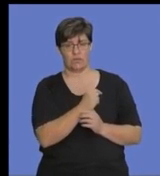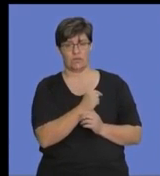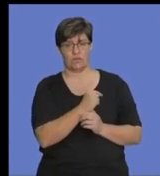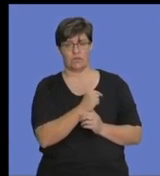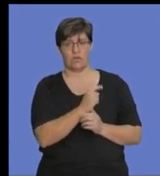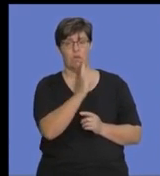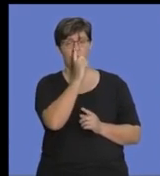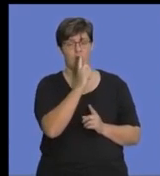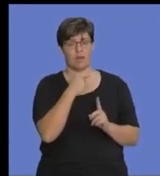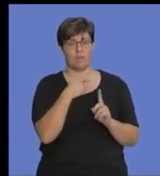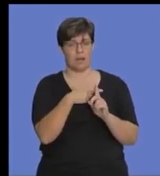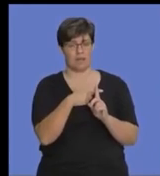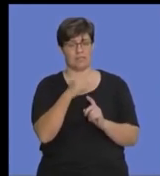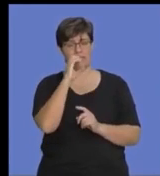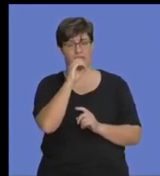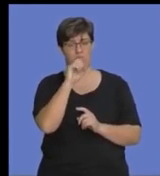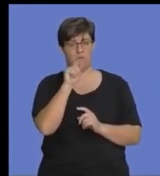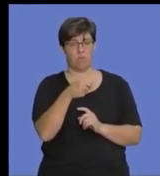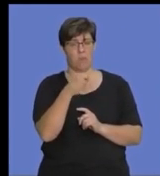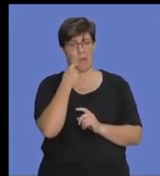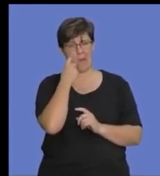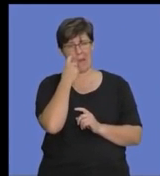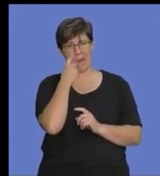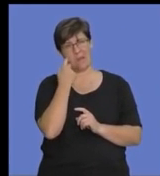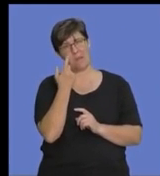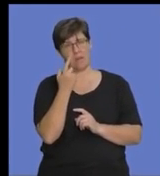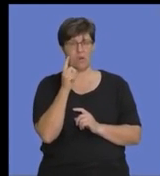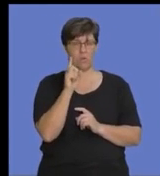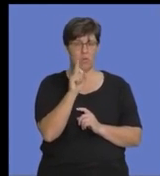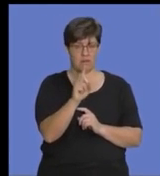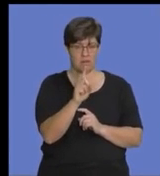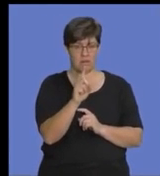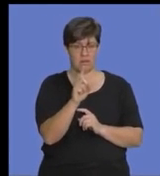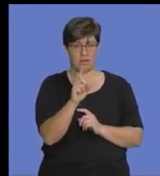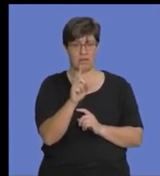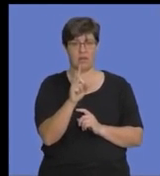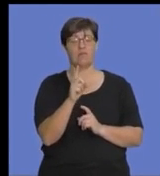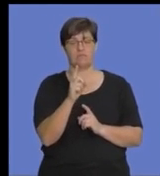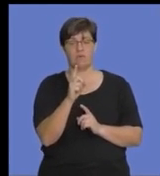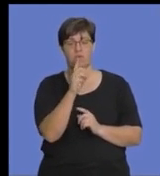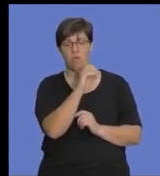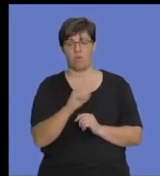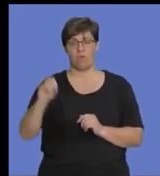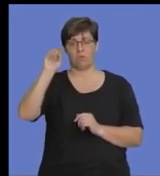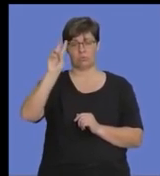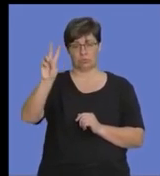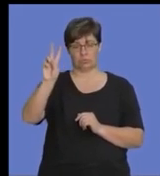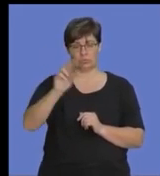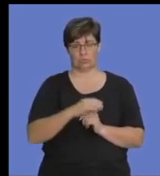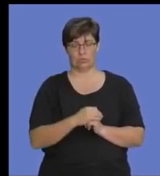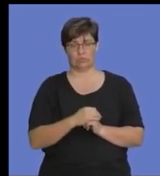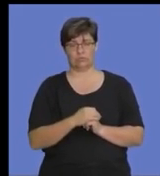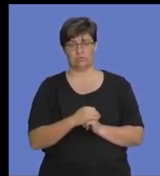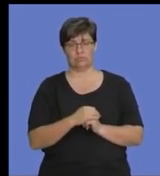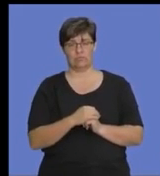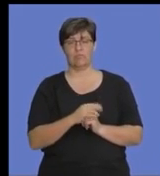1 plus 0.1, and this will be to the exponent of 2.